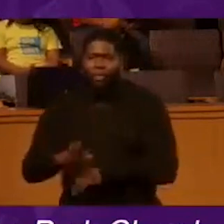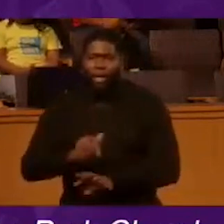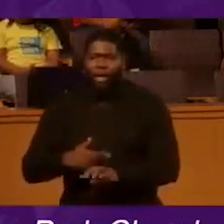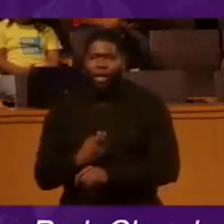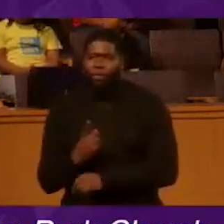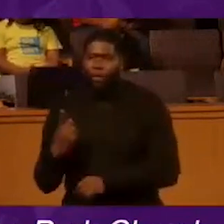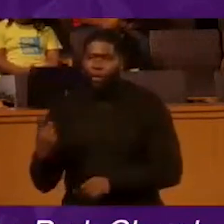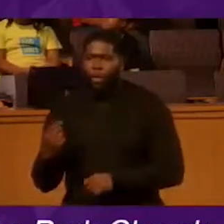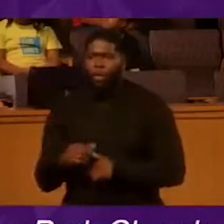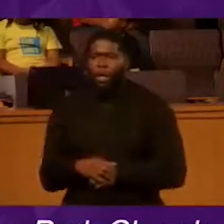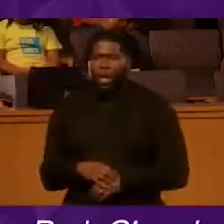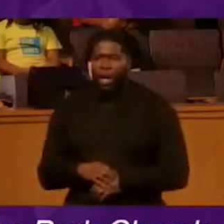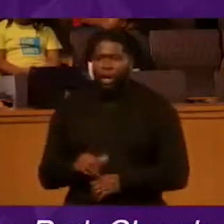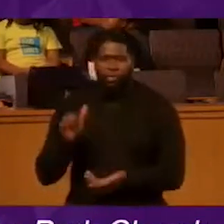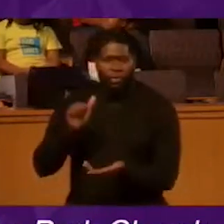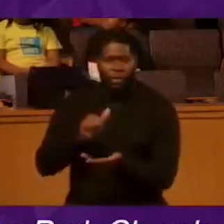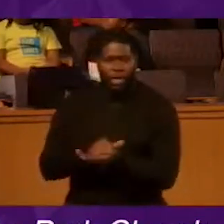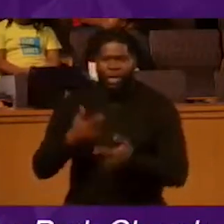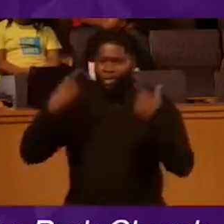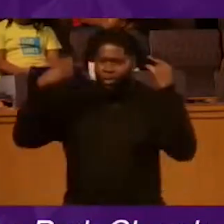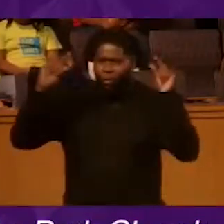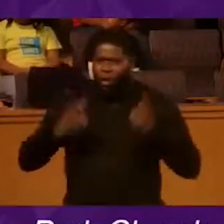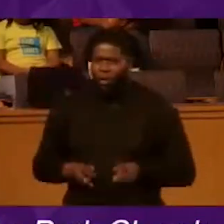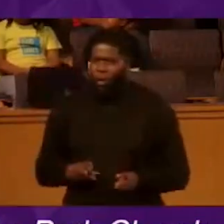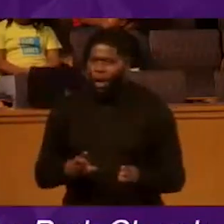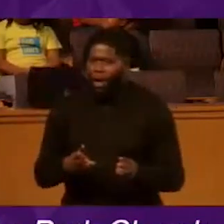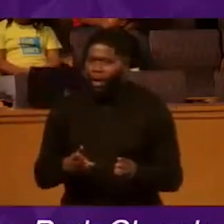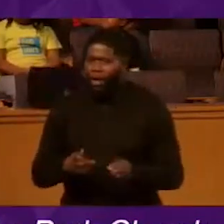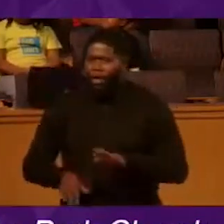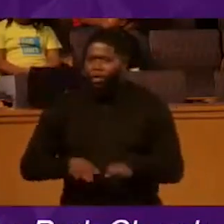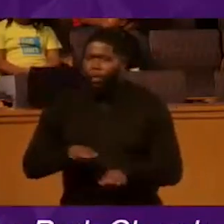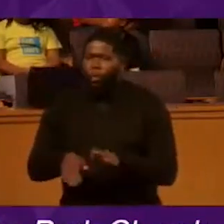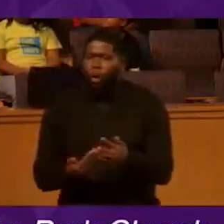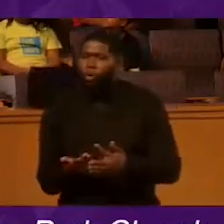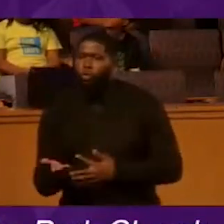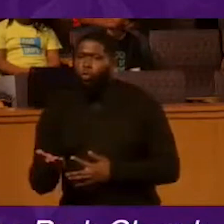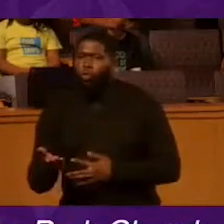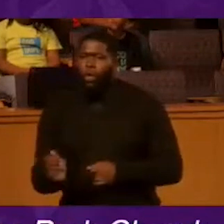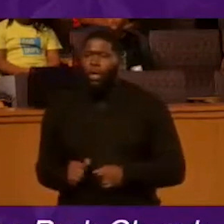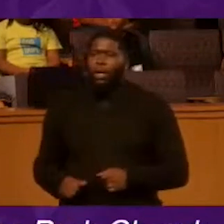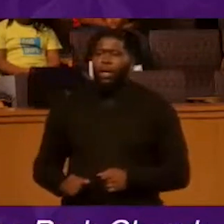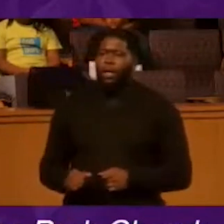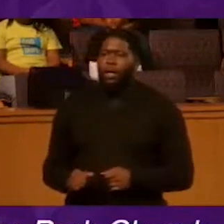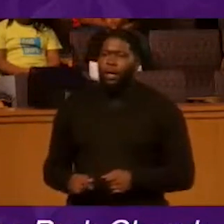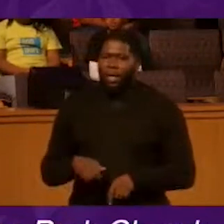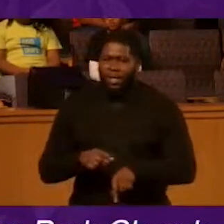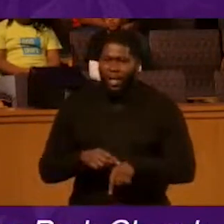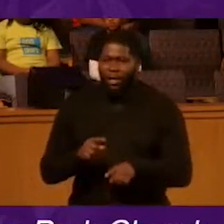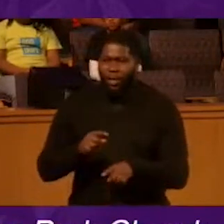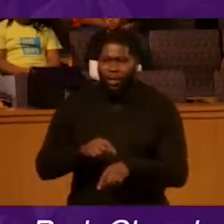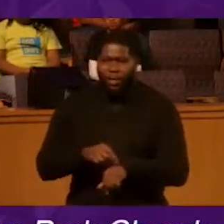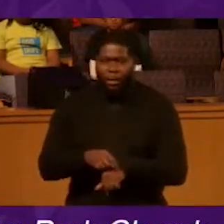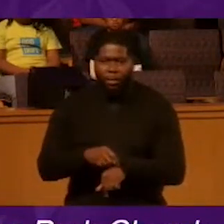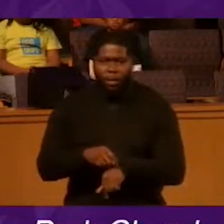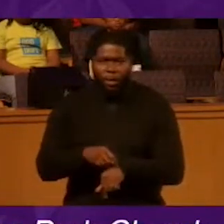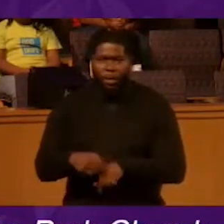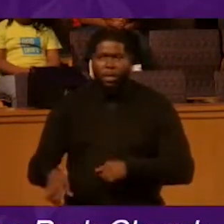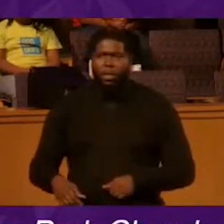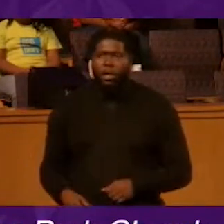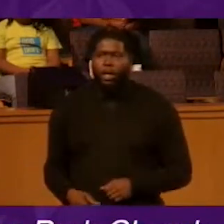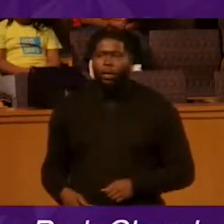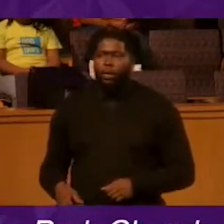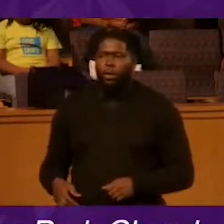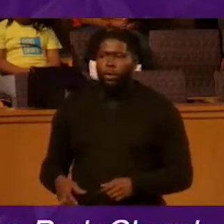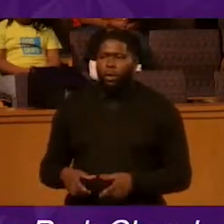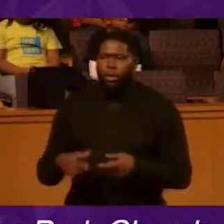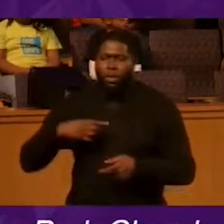everybody after that. But it's been a great way to kind of walk through and take your time to grow in your own spiritual